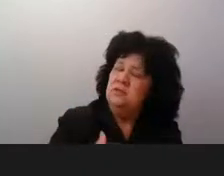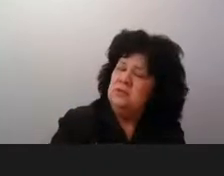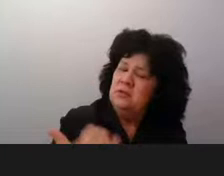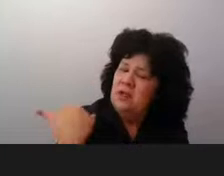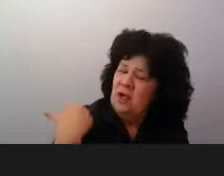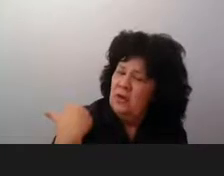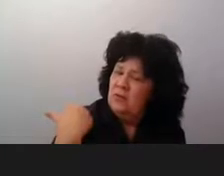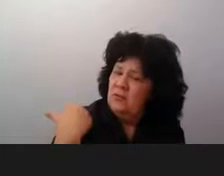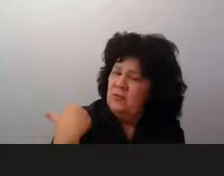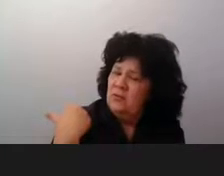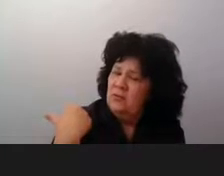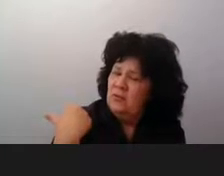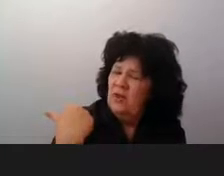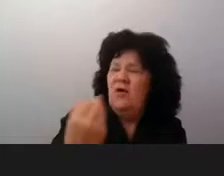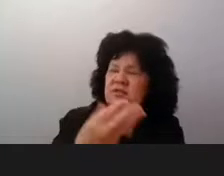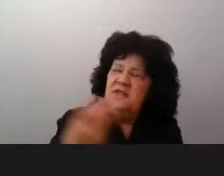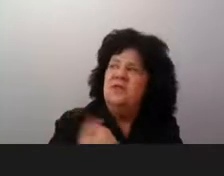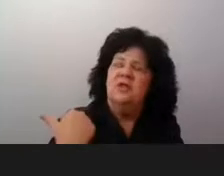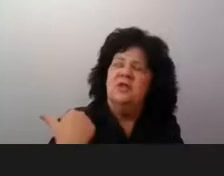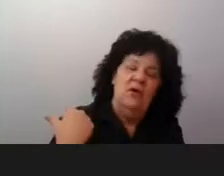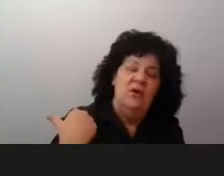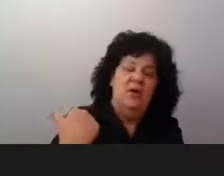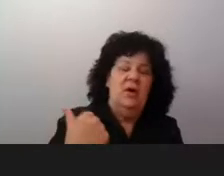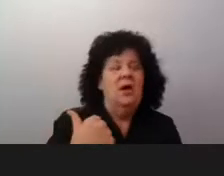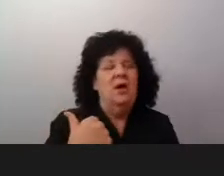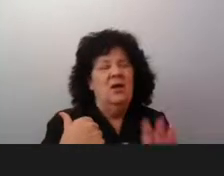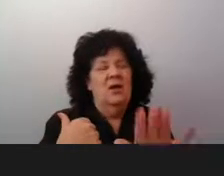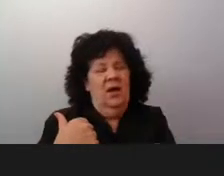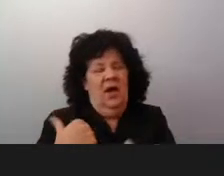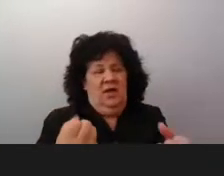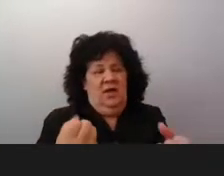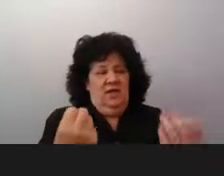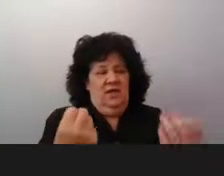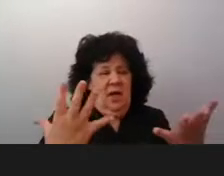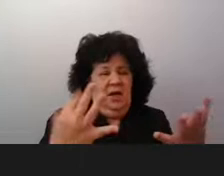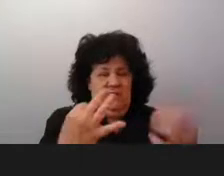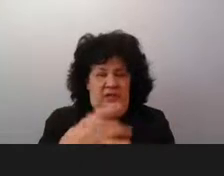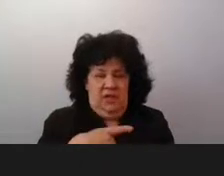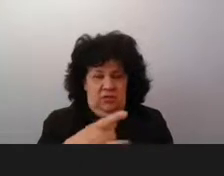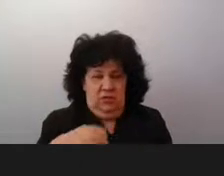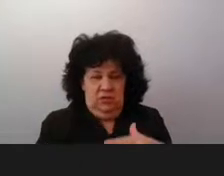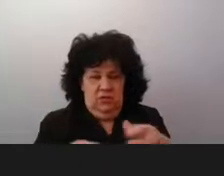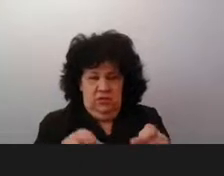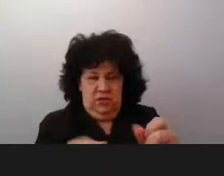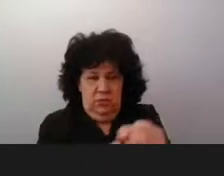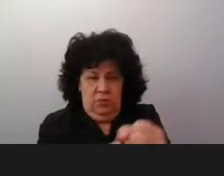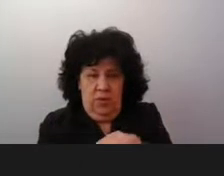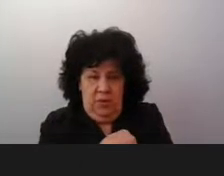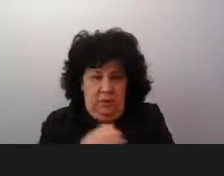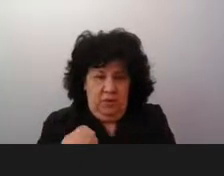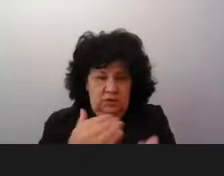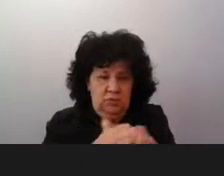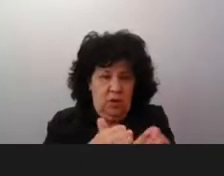ago, but anyway, we did several years back, was there was a lot of interest in FAI trying to support the small agent members of the Small Agency